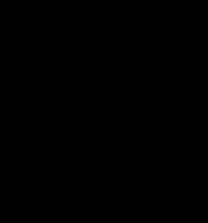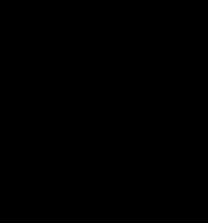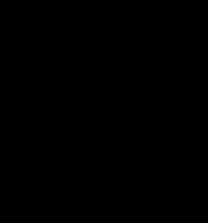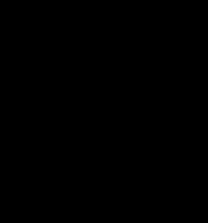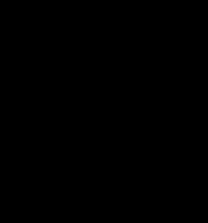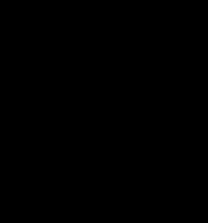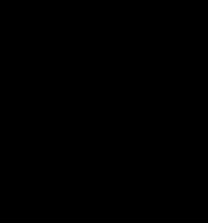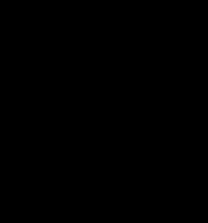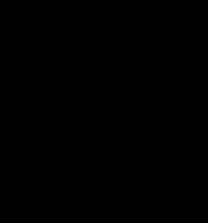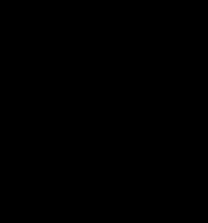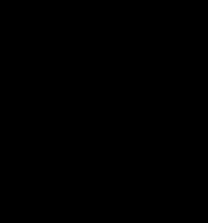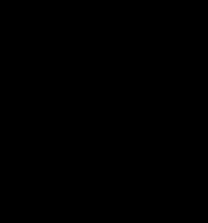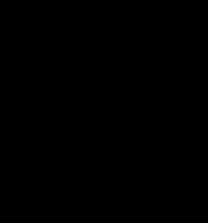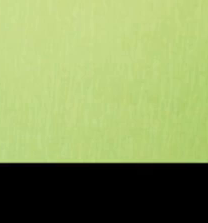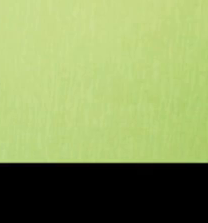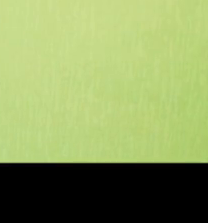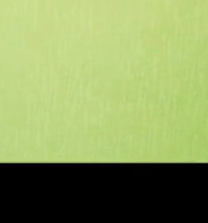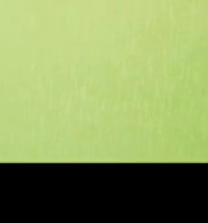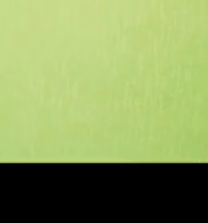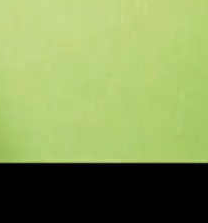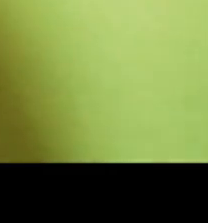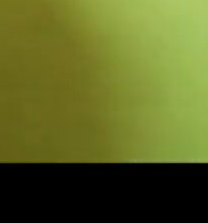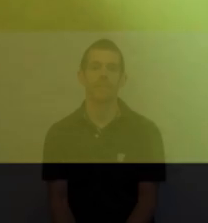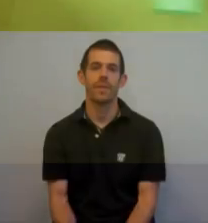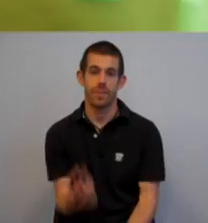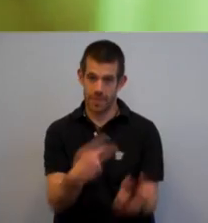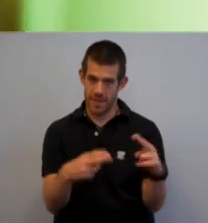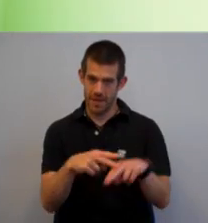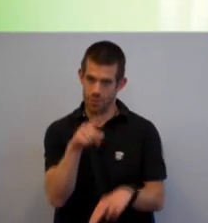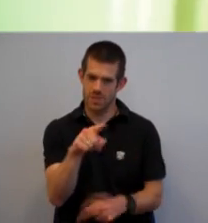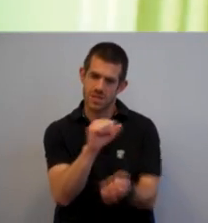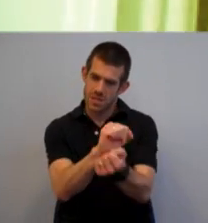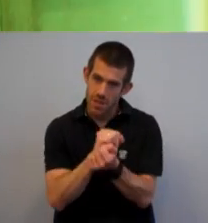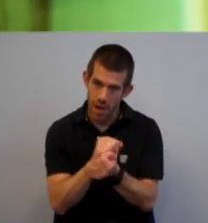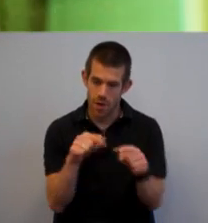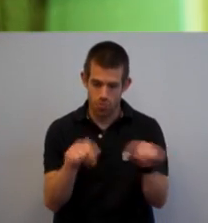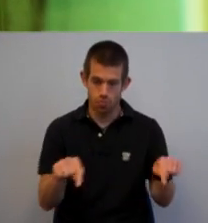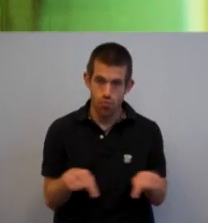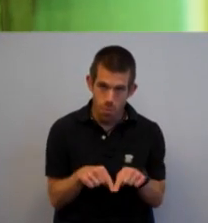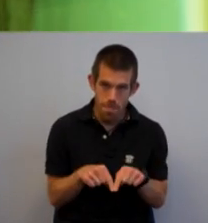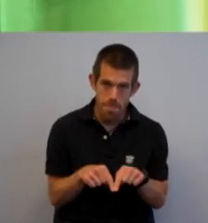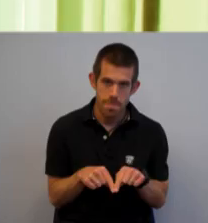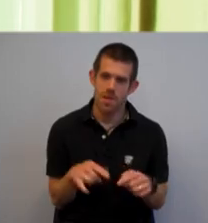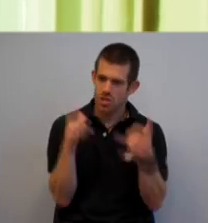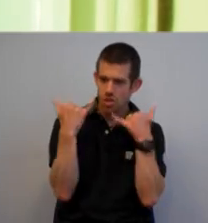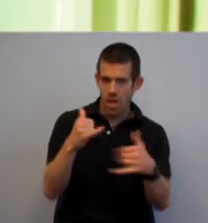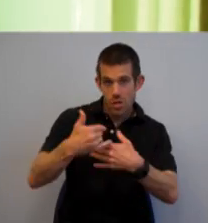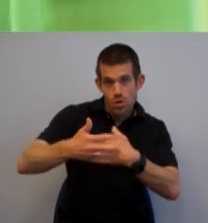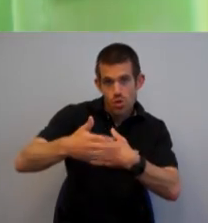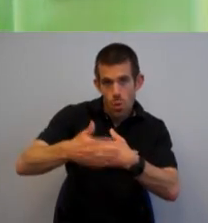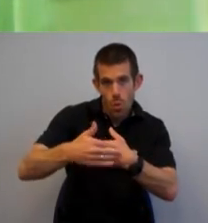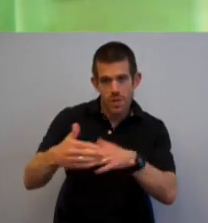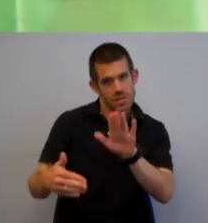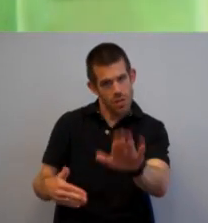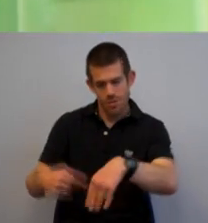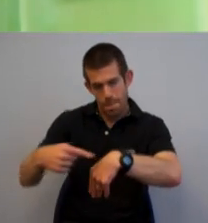If you find yourself trapped inside a room during a fire, get to the door and touch it with the back of